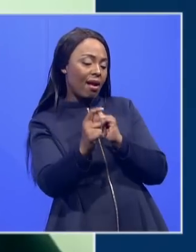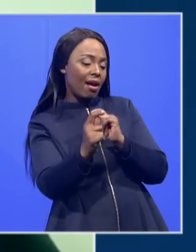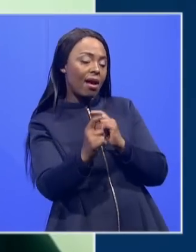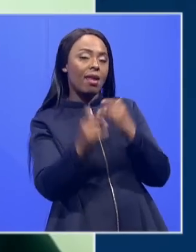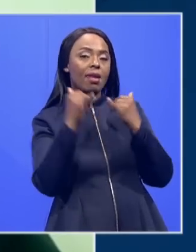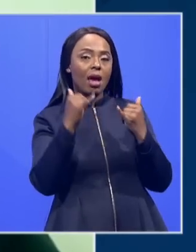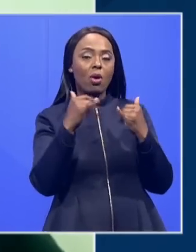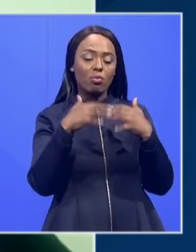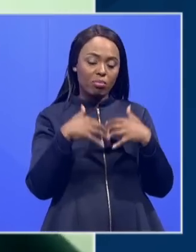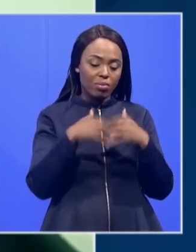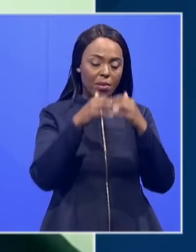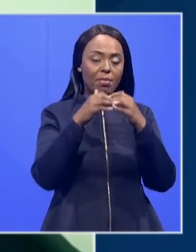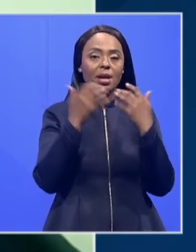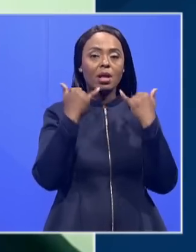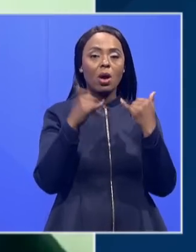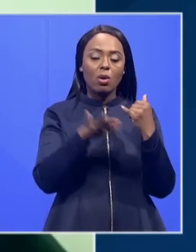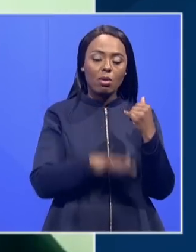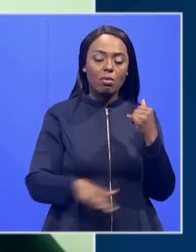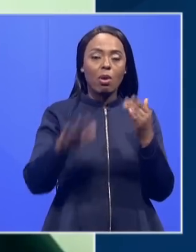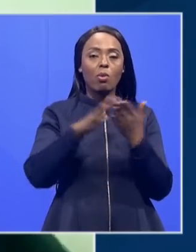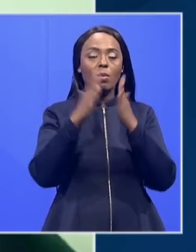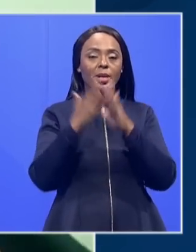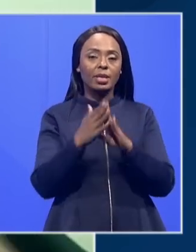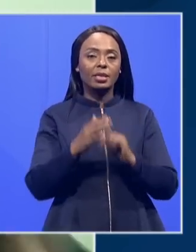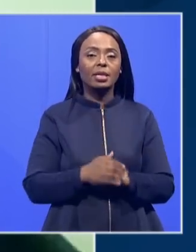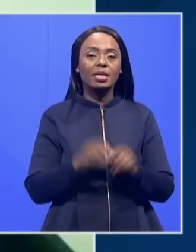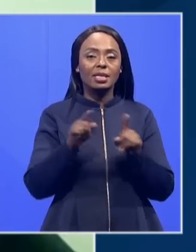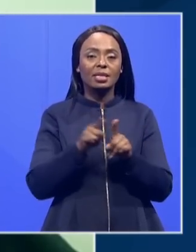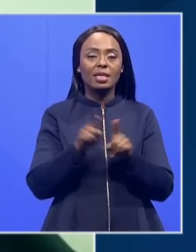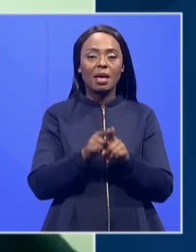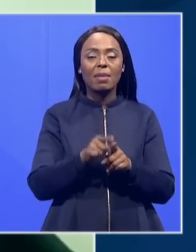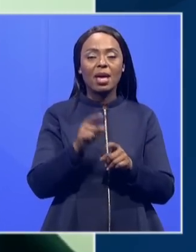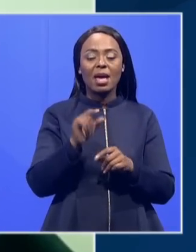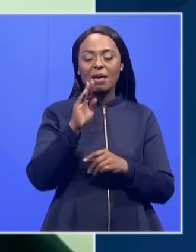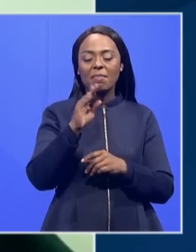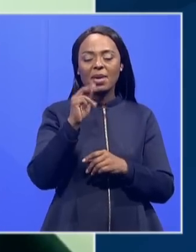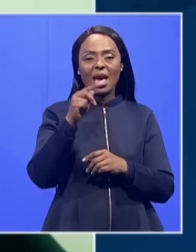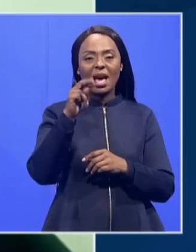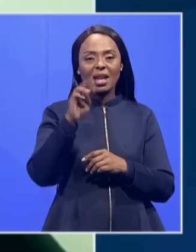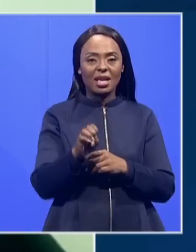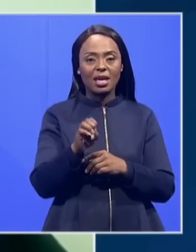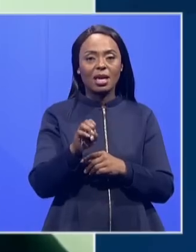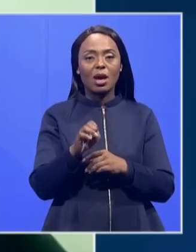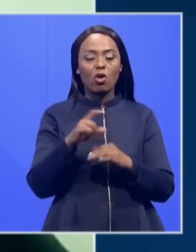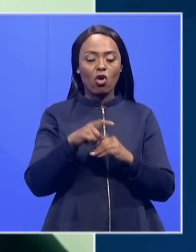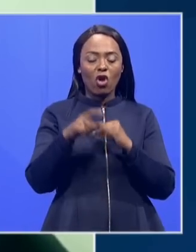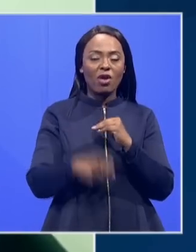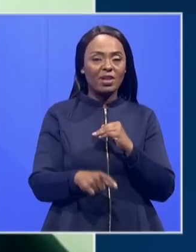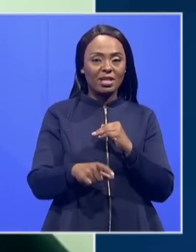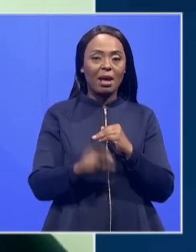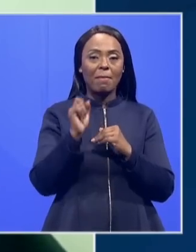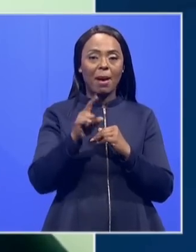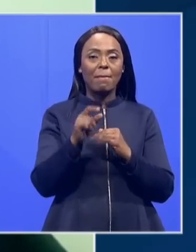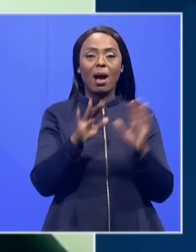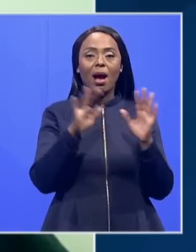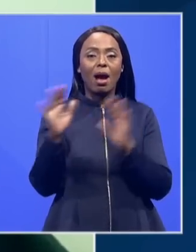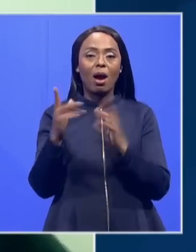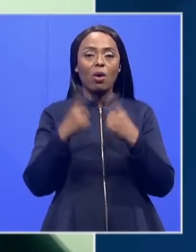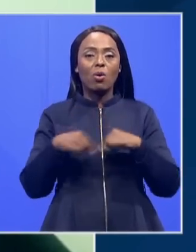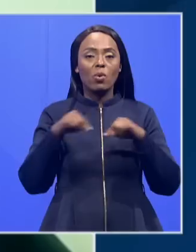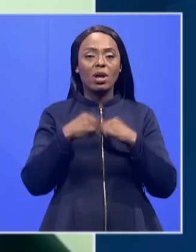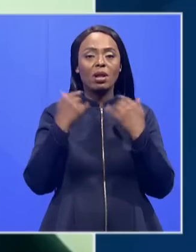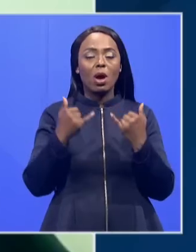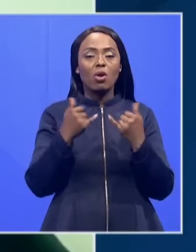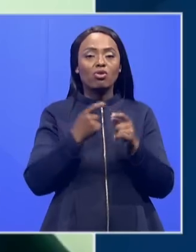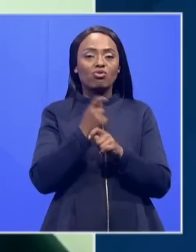the international community, including the Vienna Convention, which has set out how do we now engage as states, including how do you